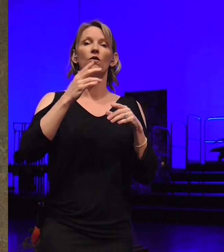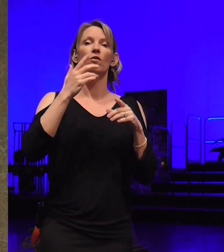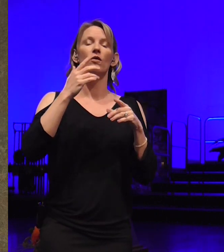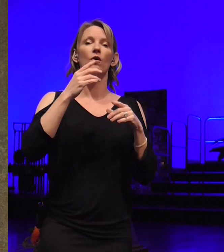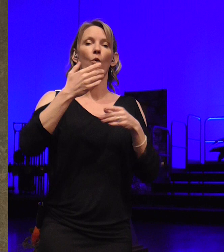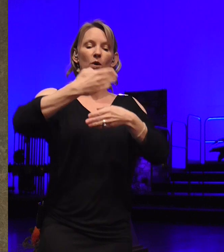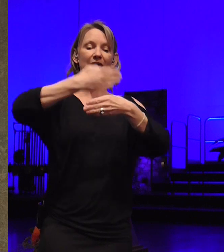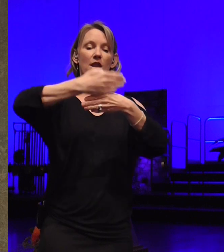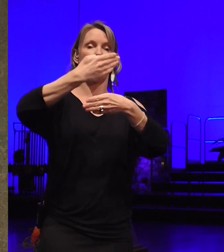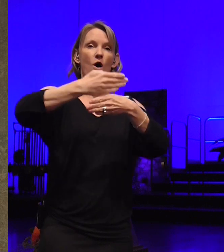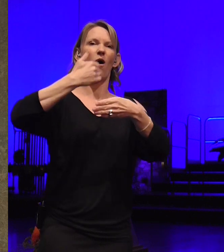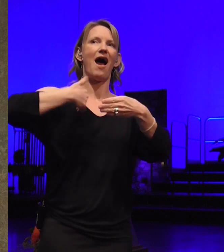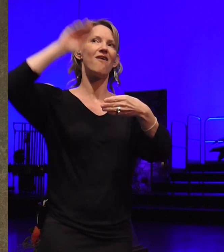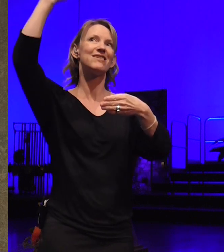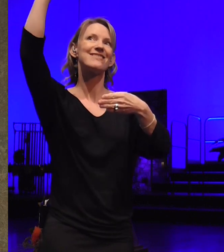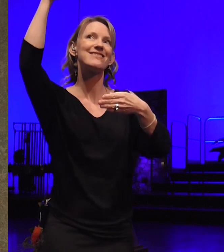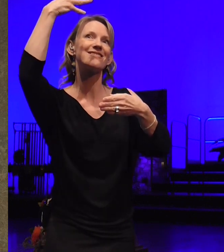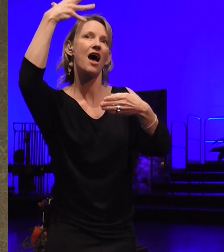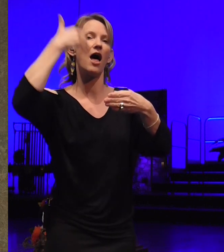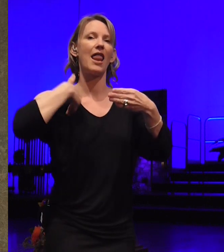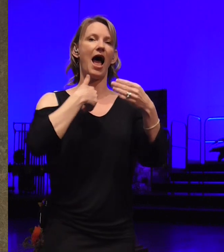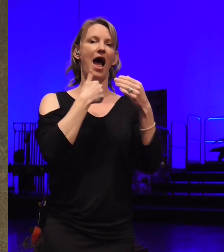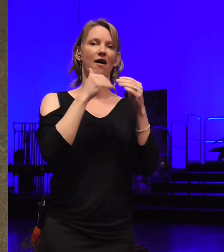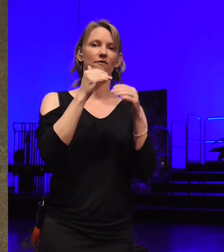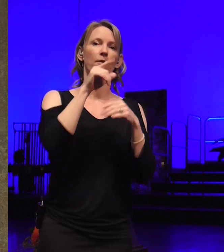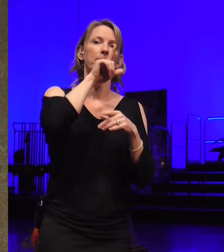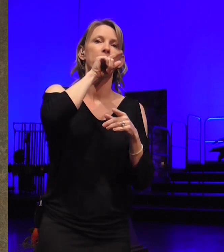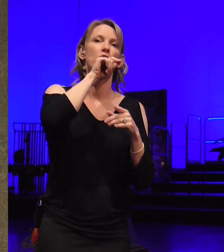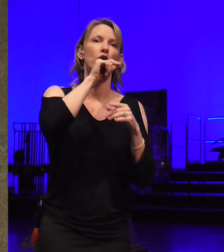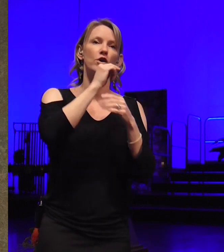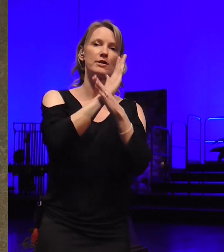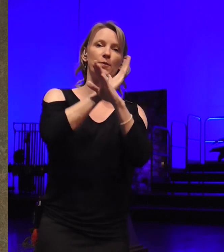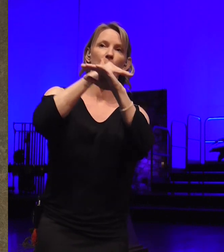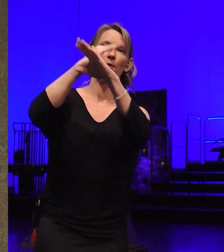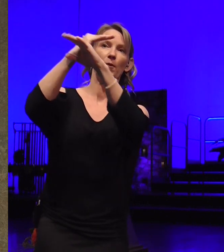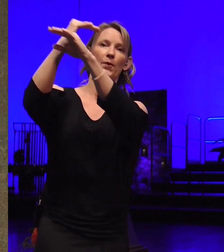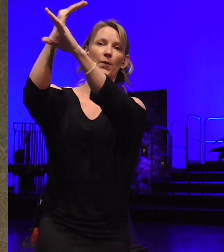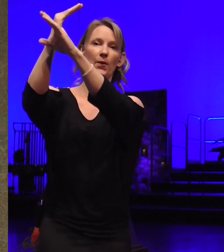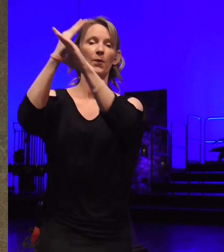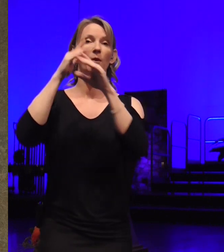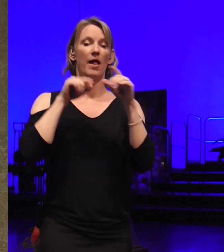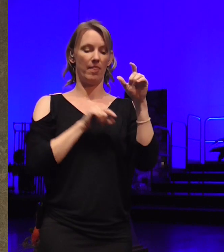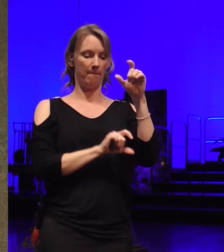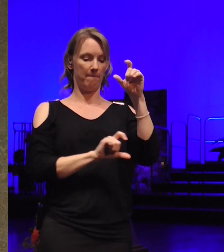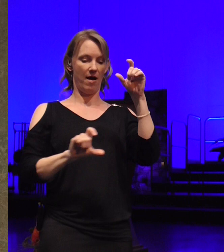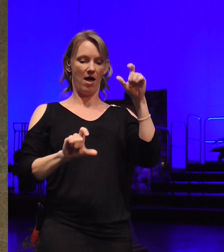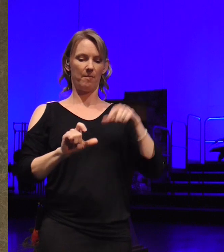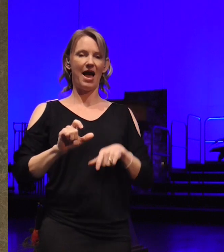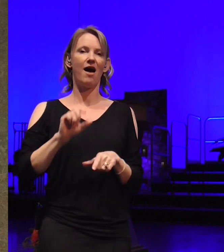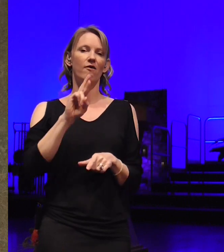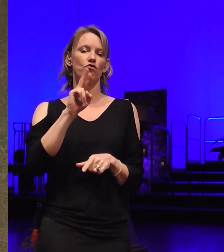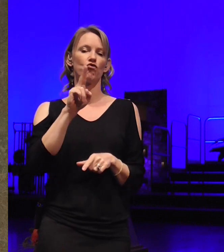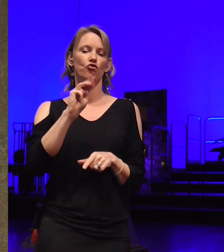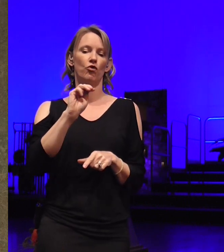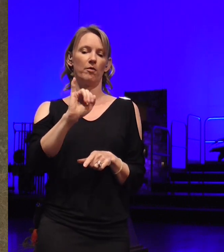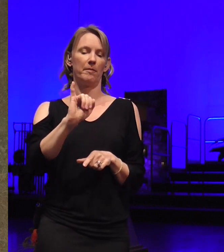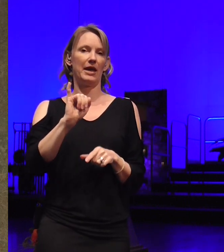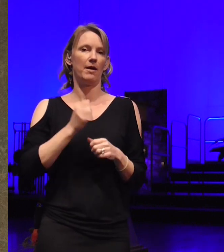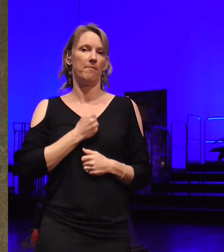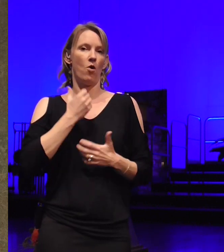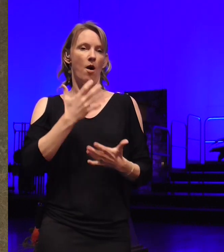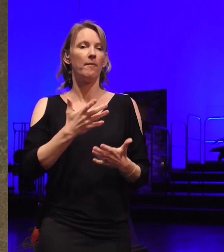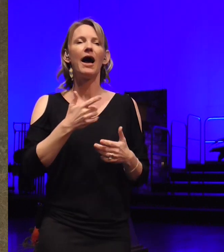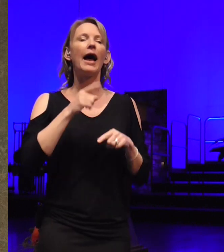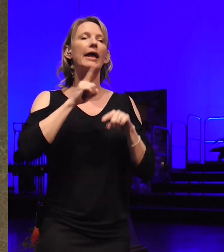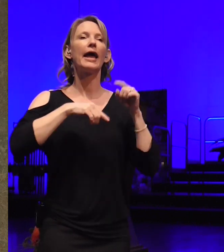open to the sky and the birds are flowing out. And at the bottom of the page, there's a poem from Rumi, and it reads, "I